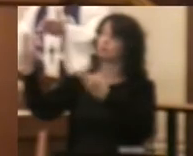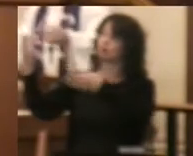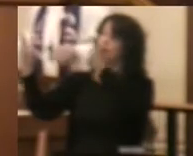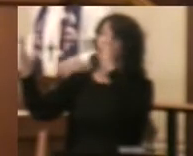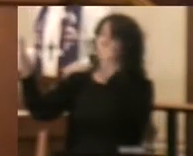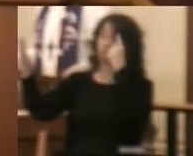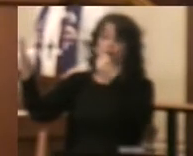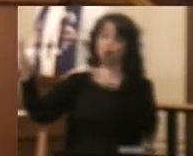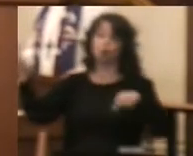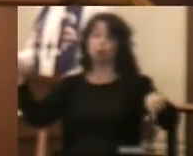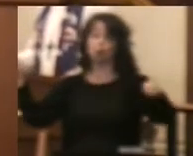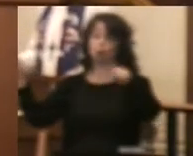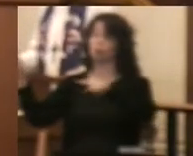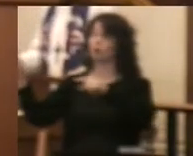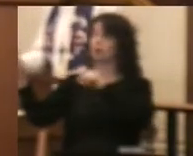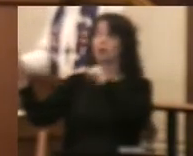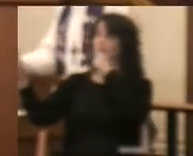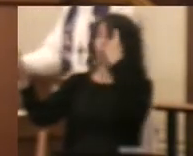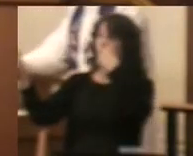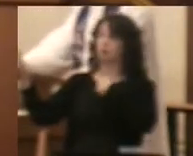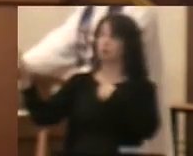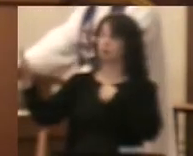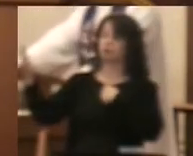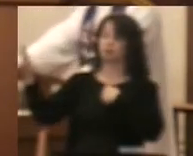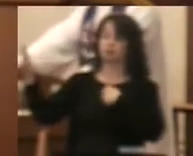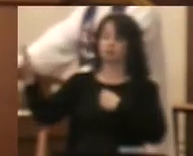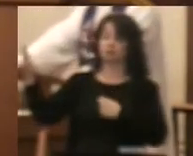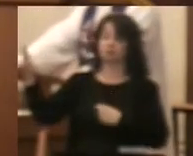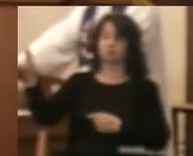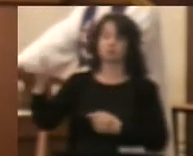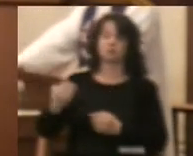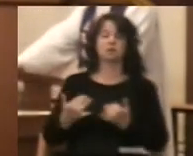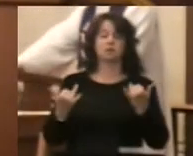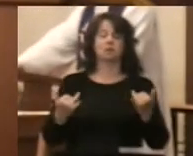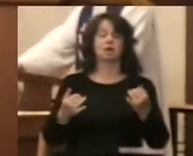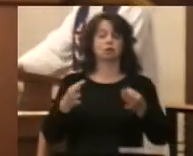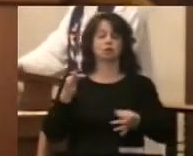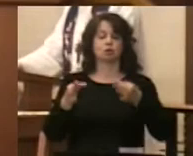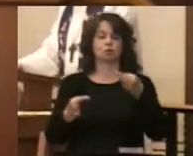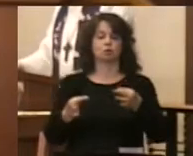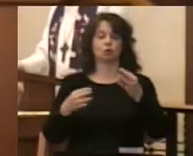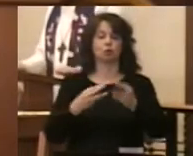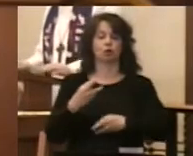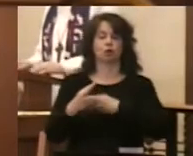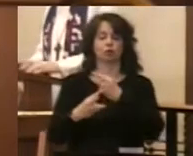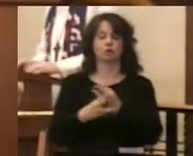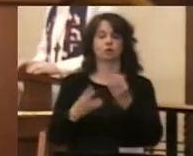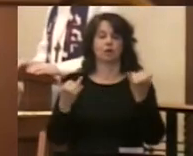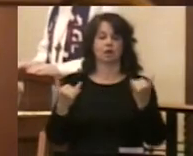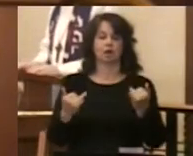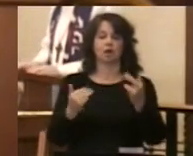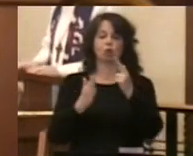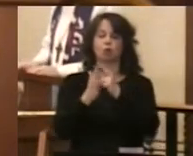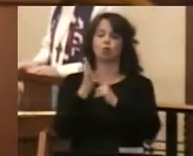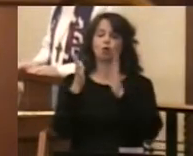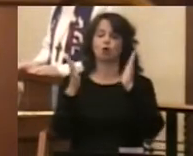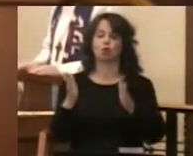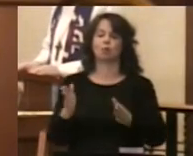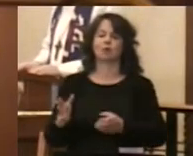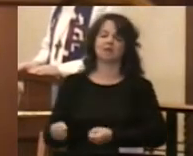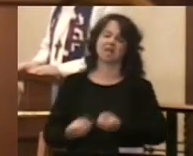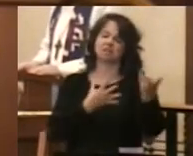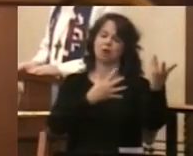your sake, not mine. Now is the judgment of this world. Now will the ruler of the world be cast